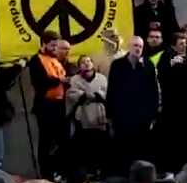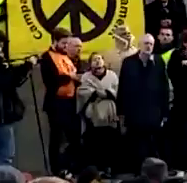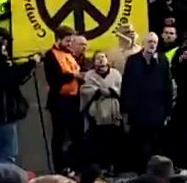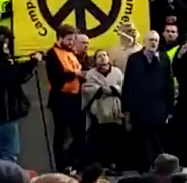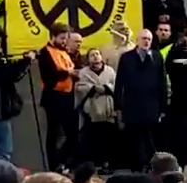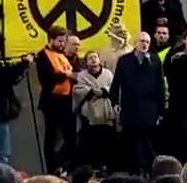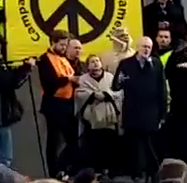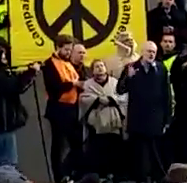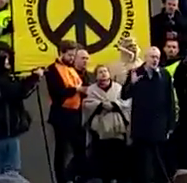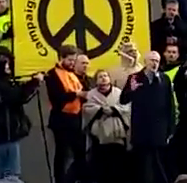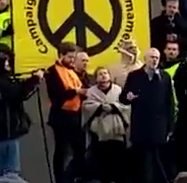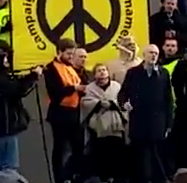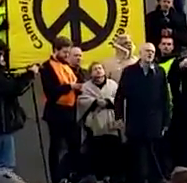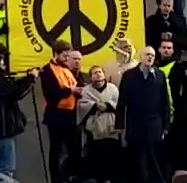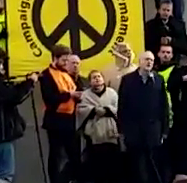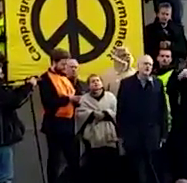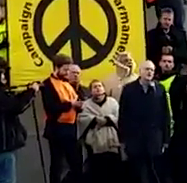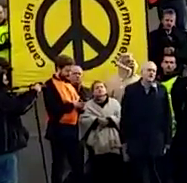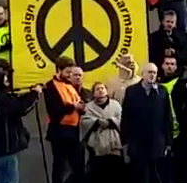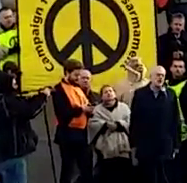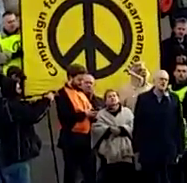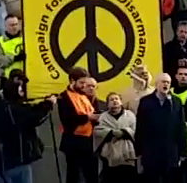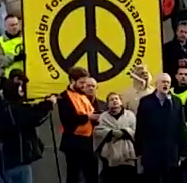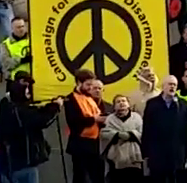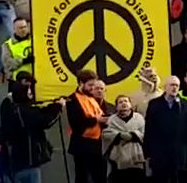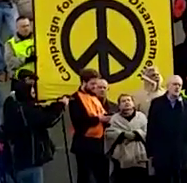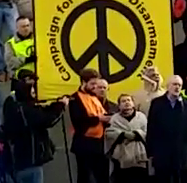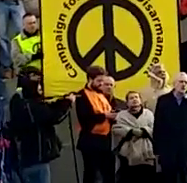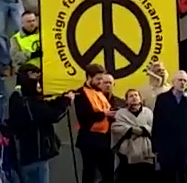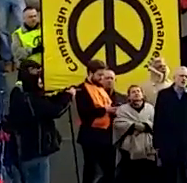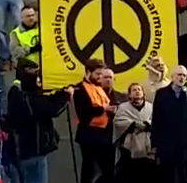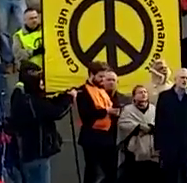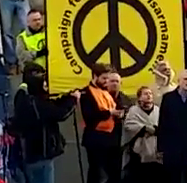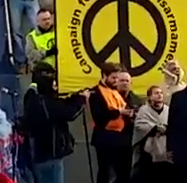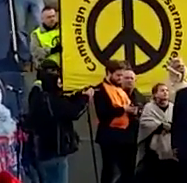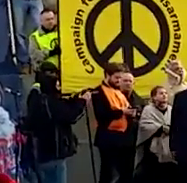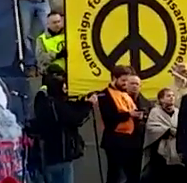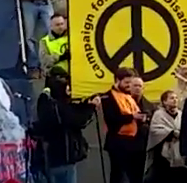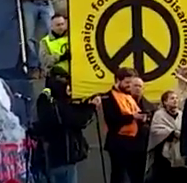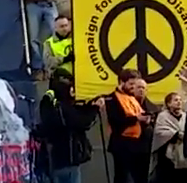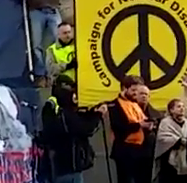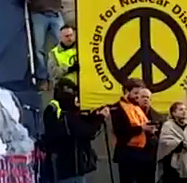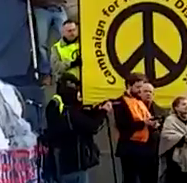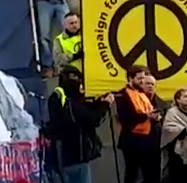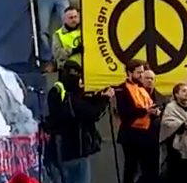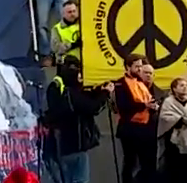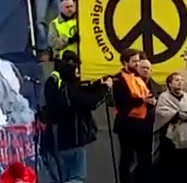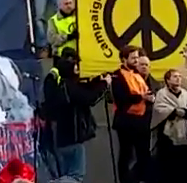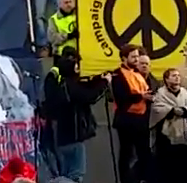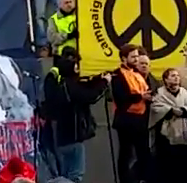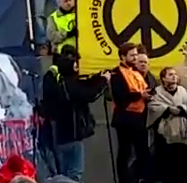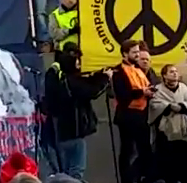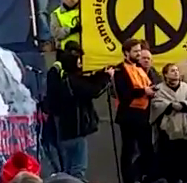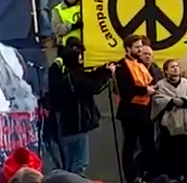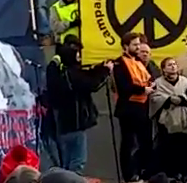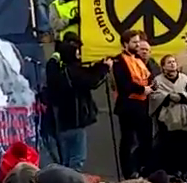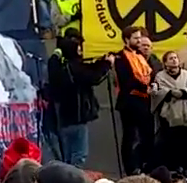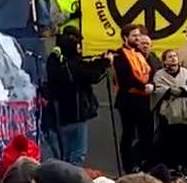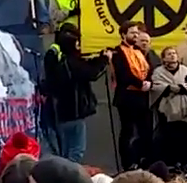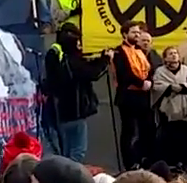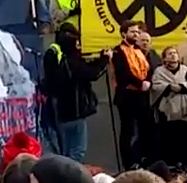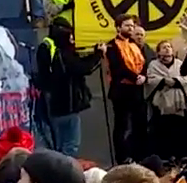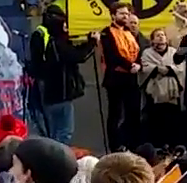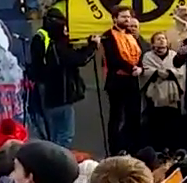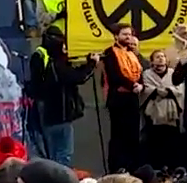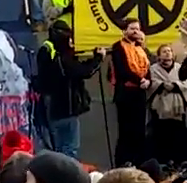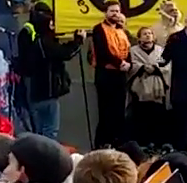many years with the view that we bring about a peaceful world by arguing peacefully for it,